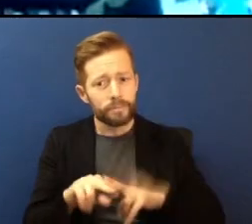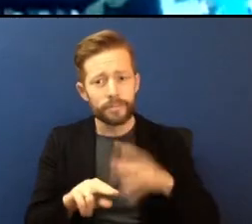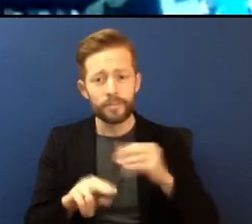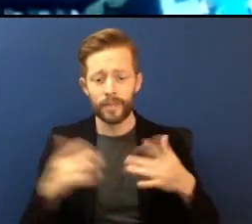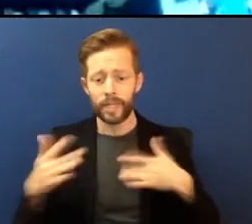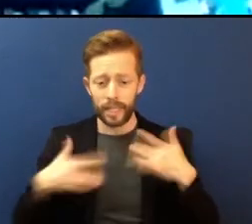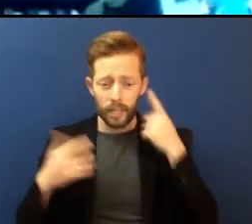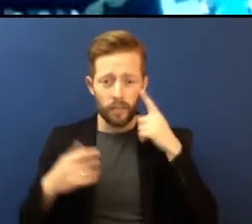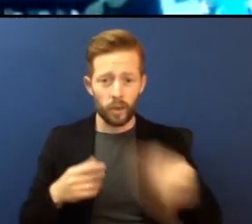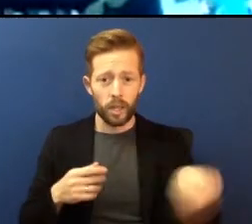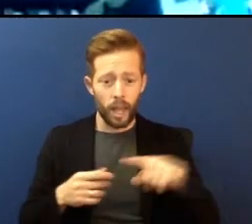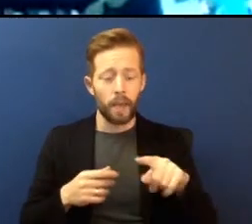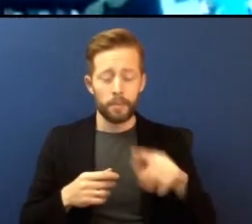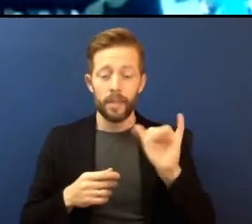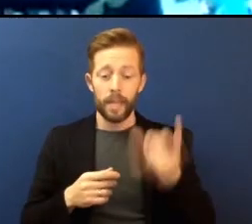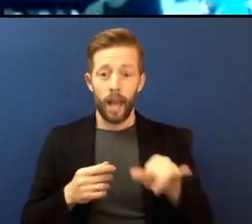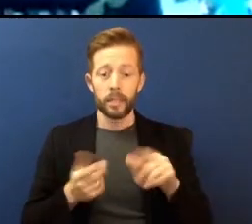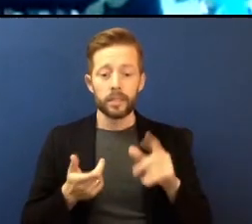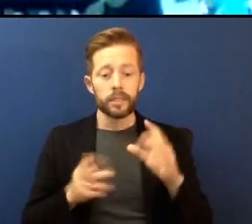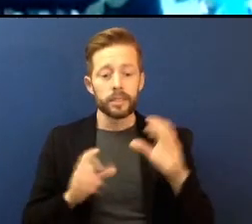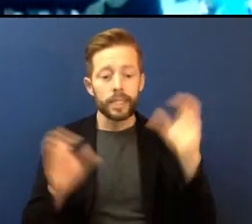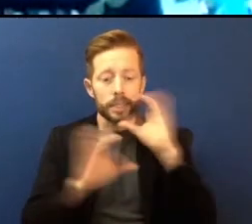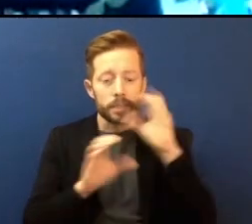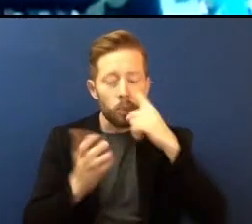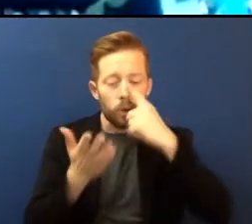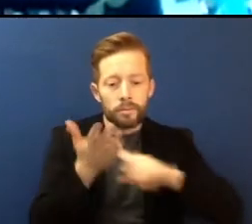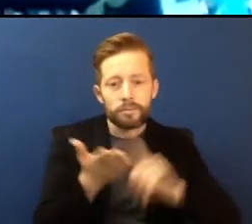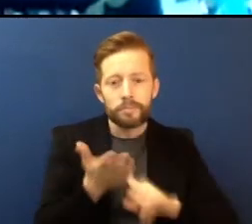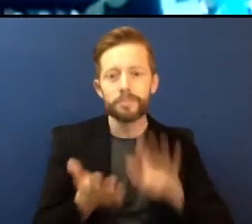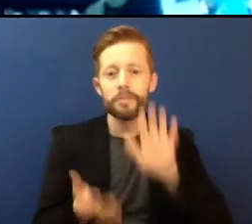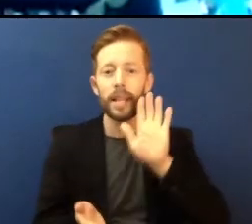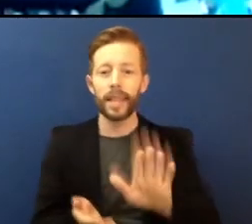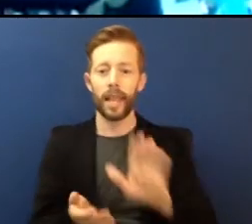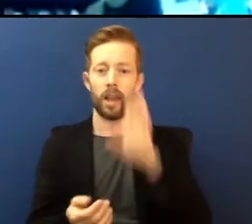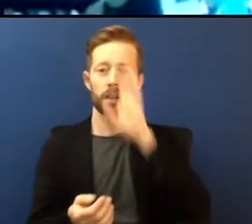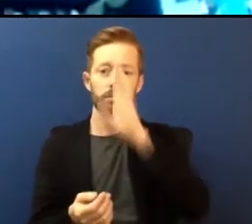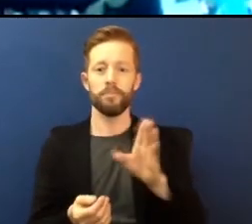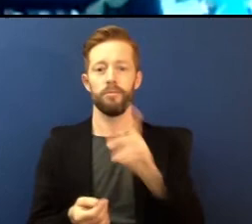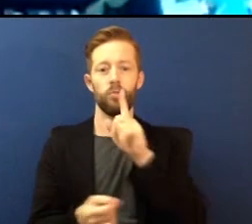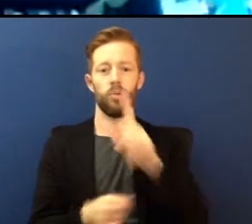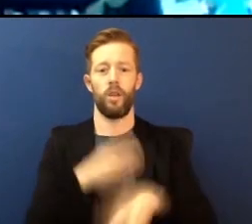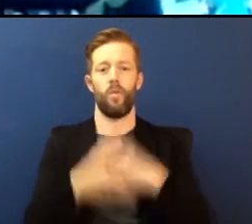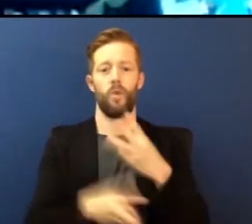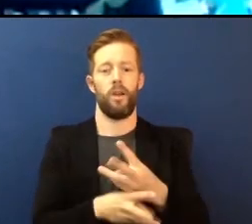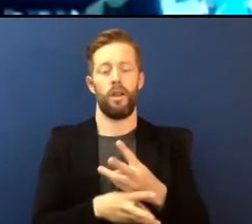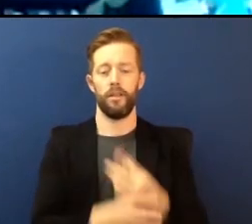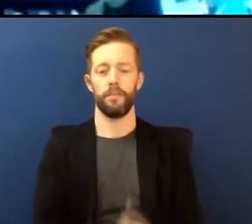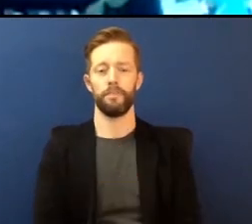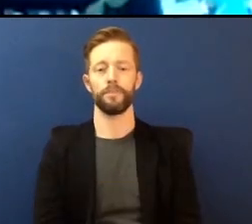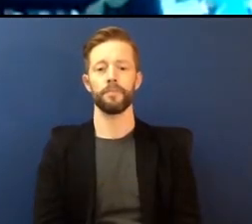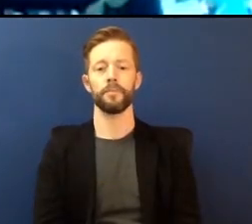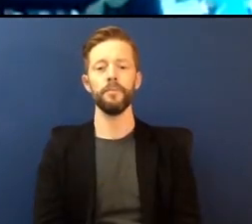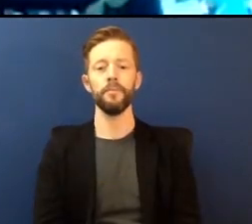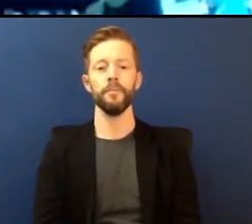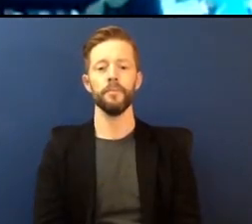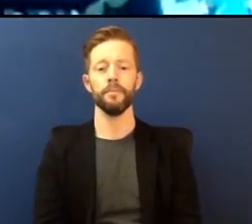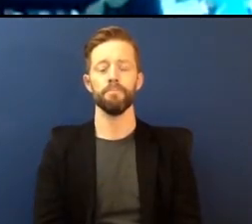things that are fun and exciting to them, because it's exploring and investigating their direct real